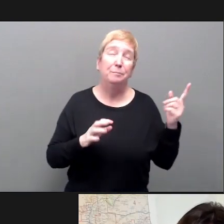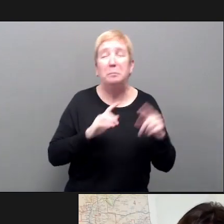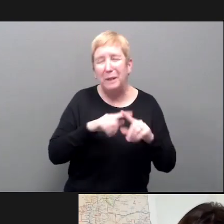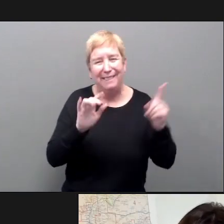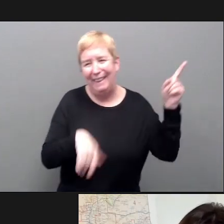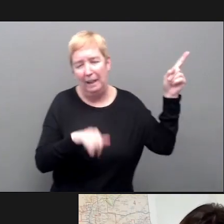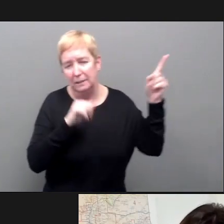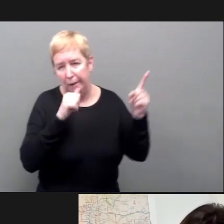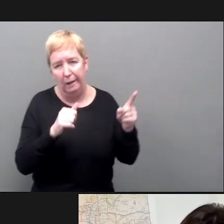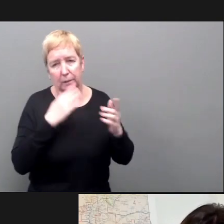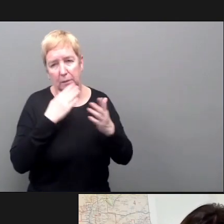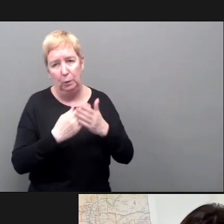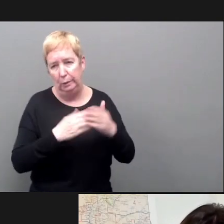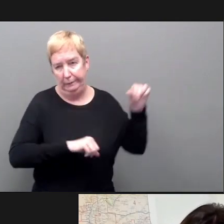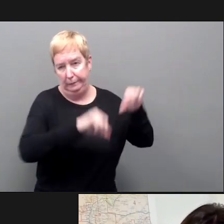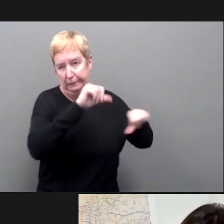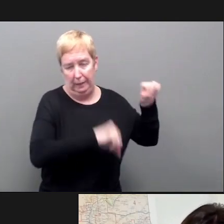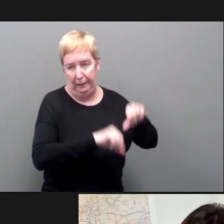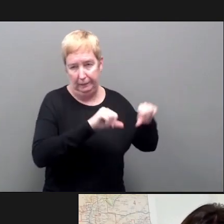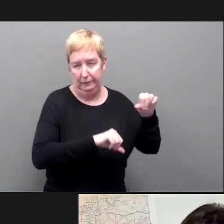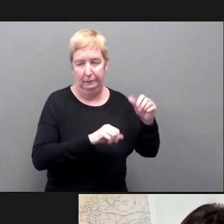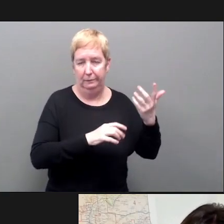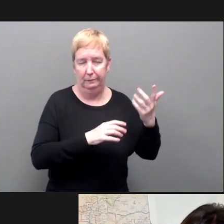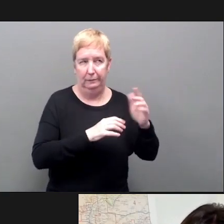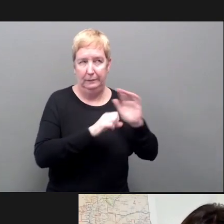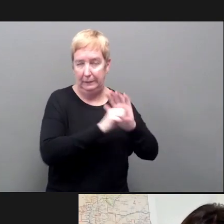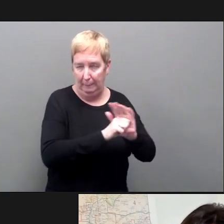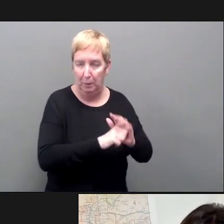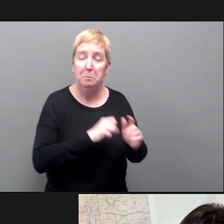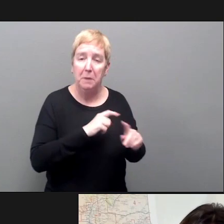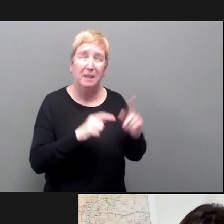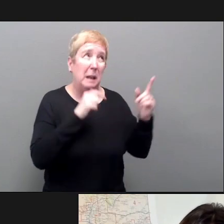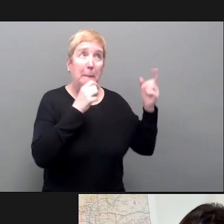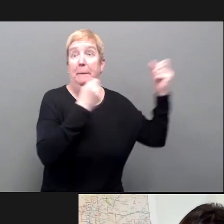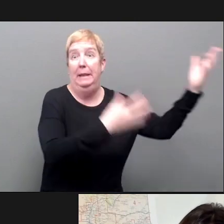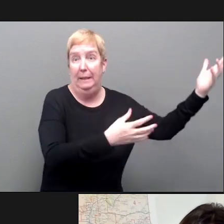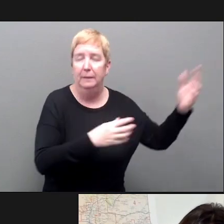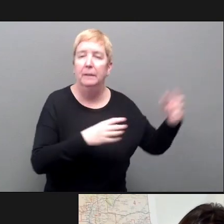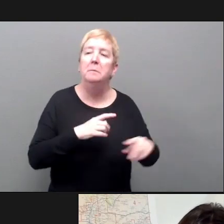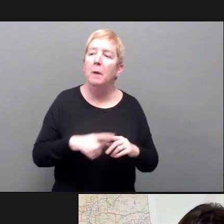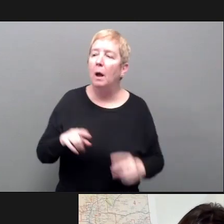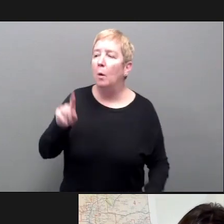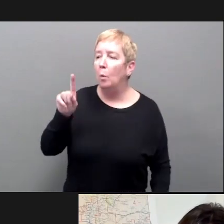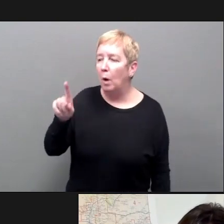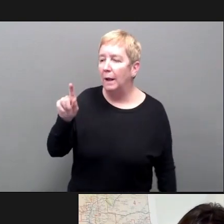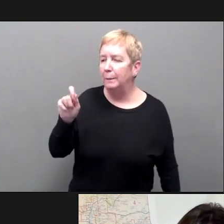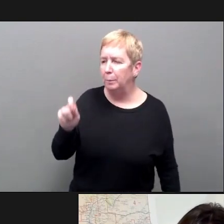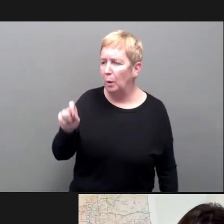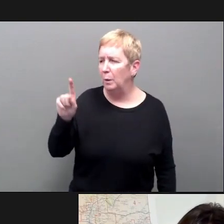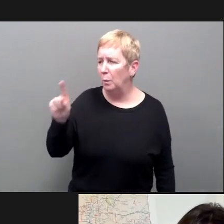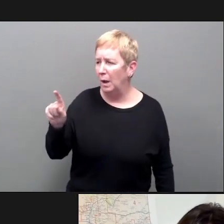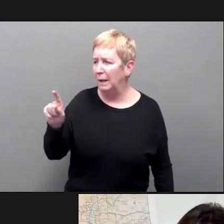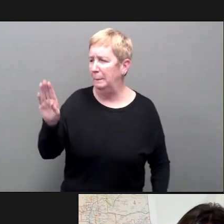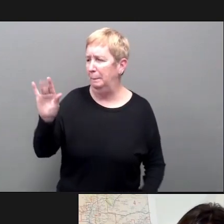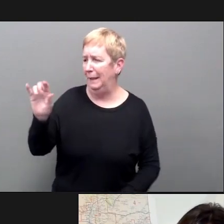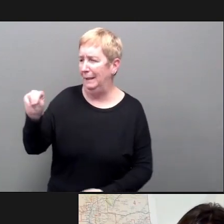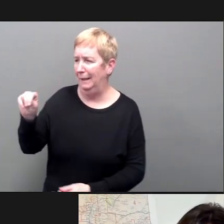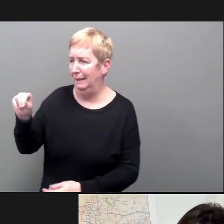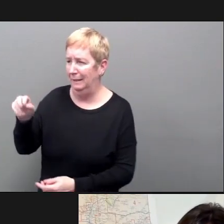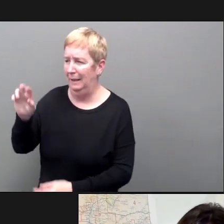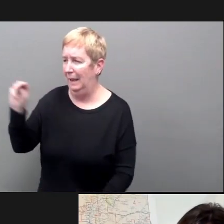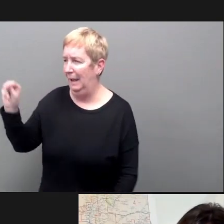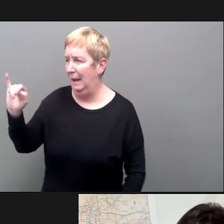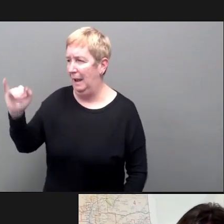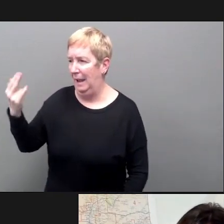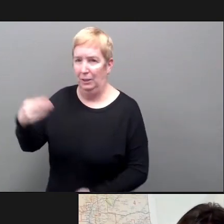trying to rely on my own experience. But I think, that 1.1 billion that NIH got, really expecting to